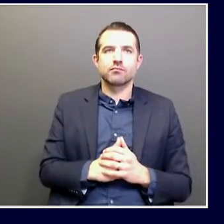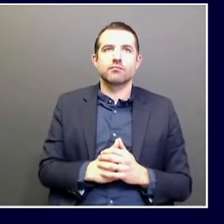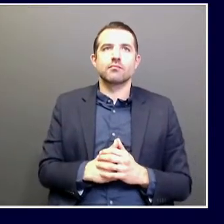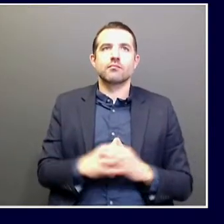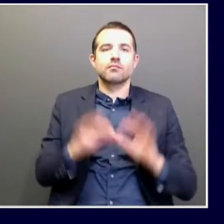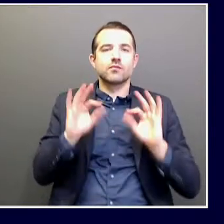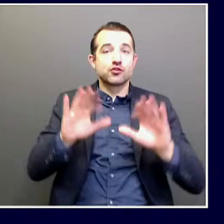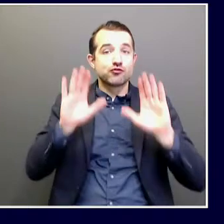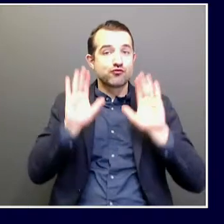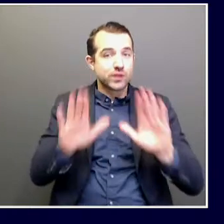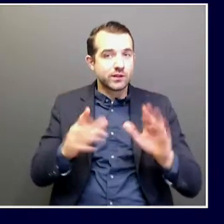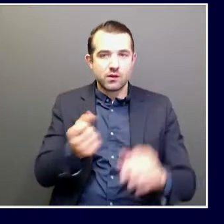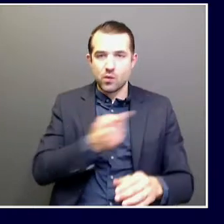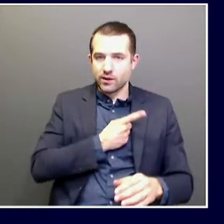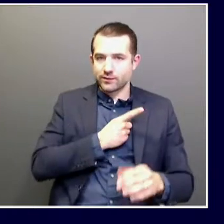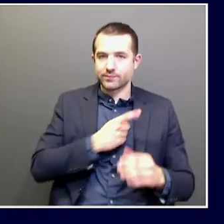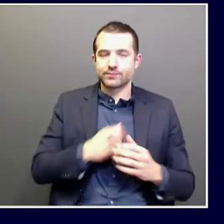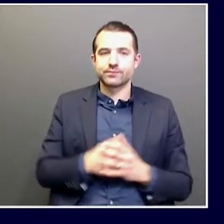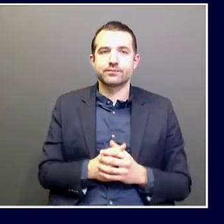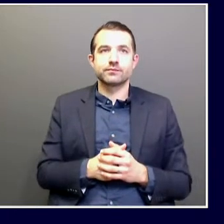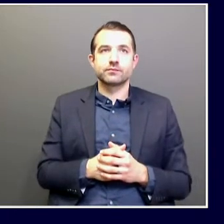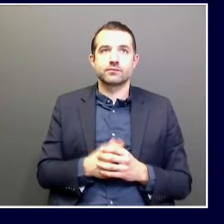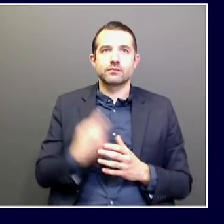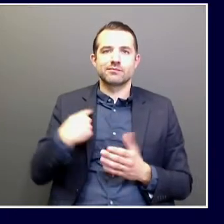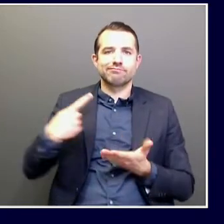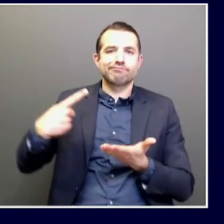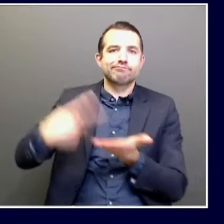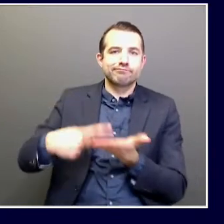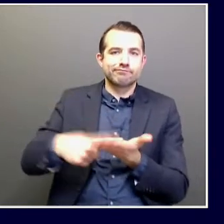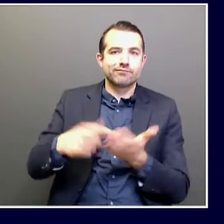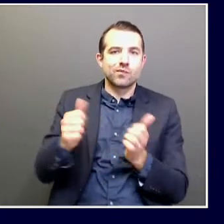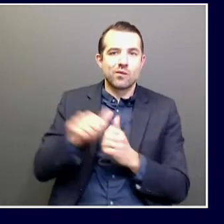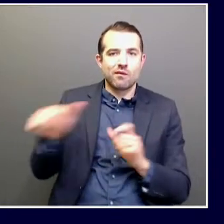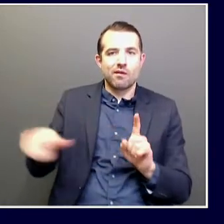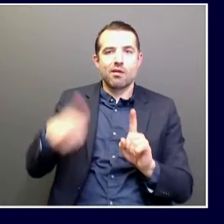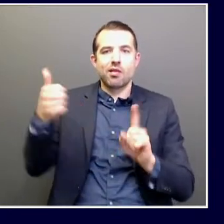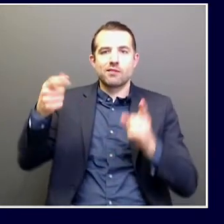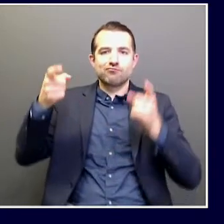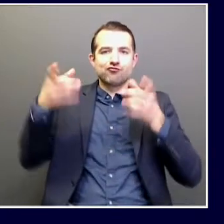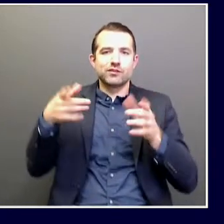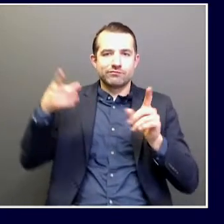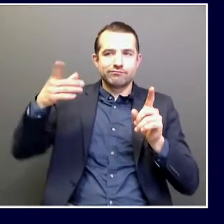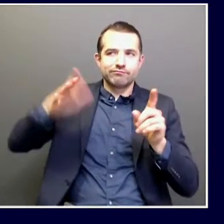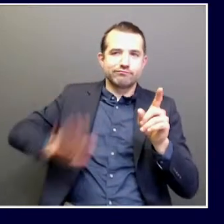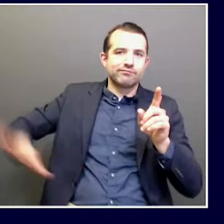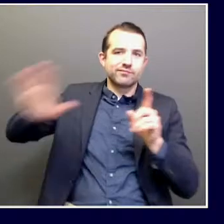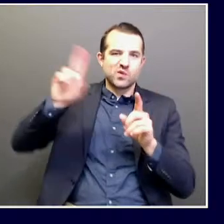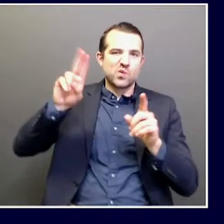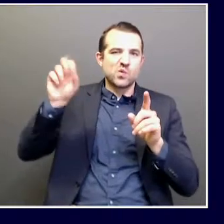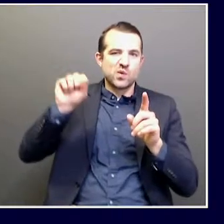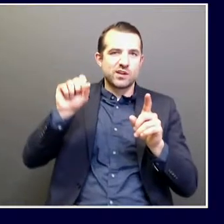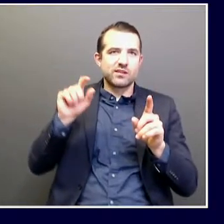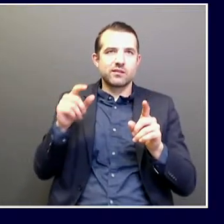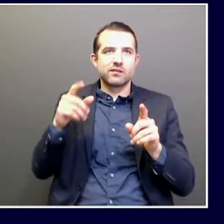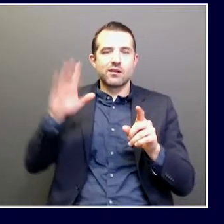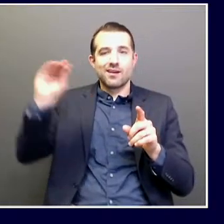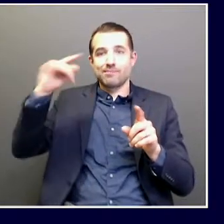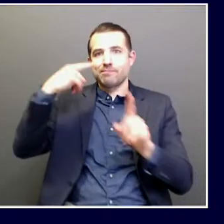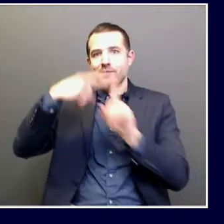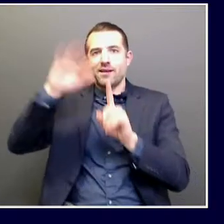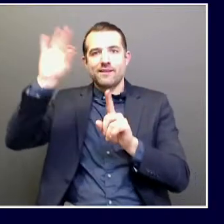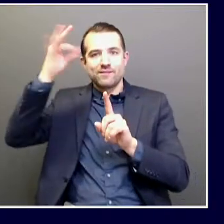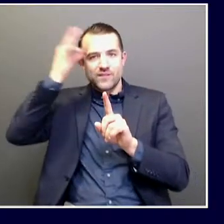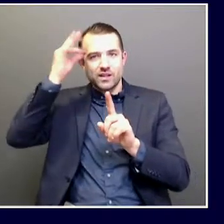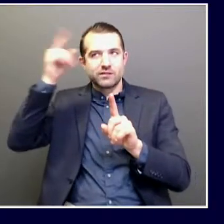had the opportunity to discuss with counterparts of mine across the country, as well as with the CDC in recent days to review the latest